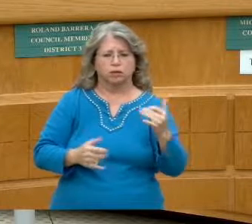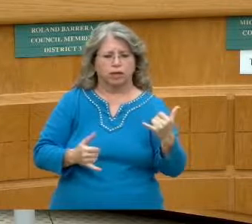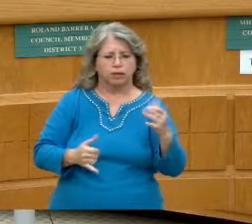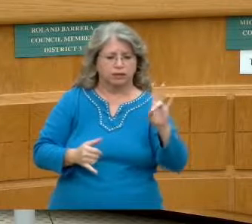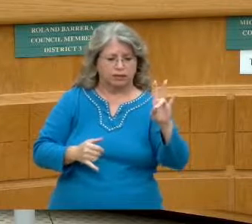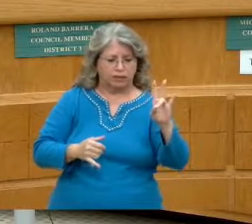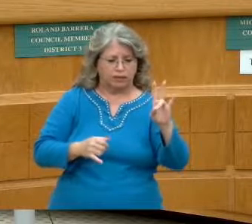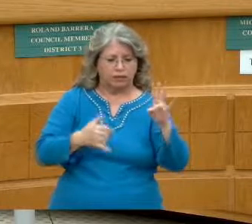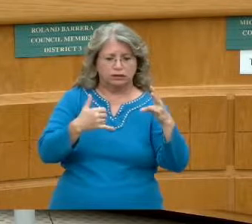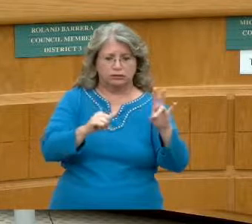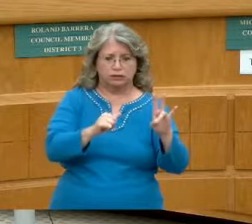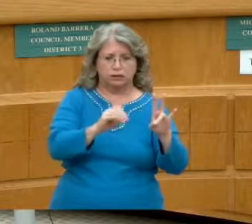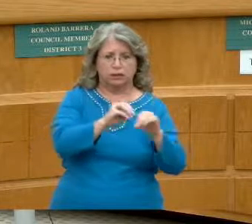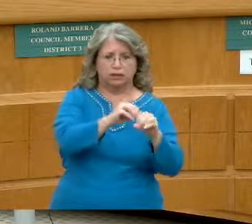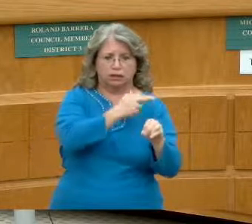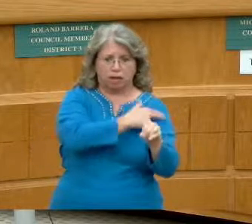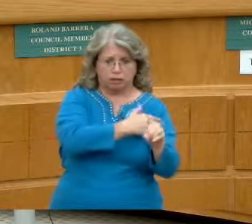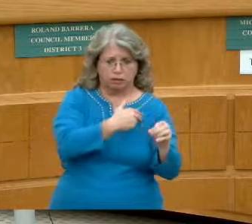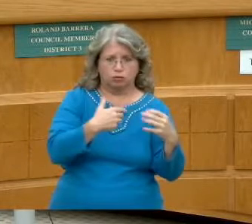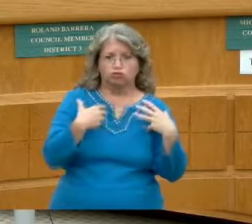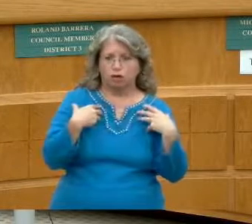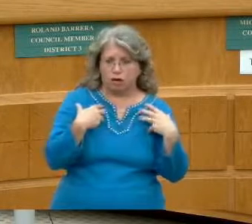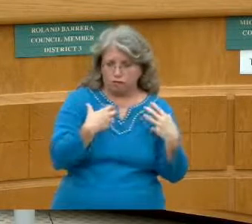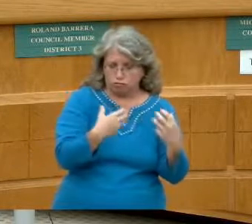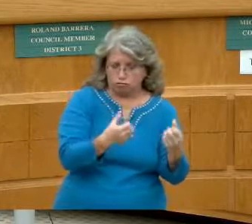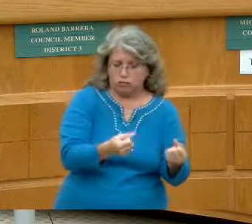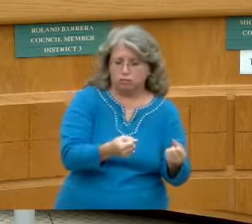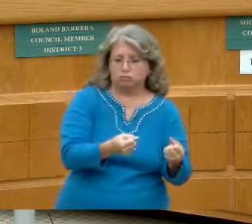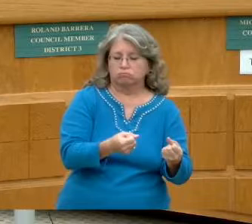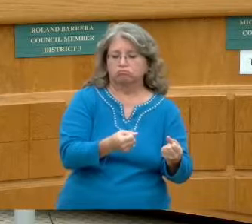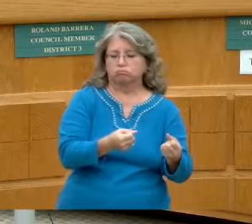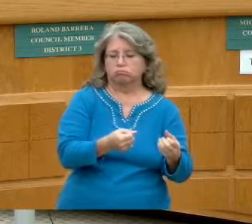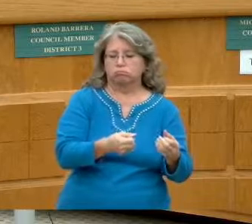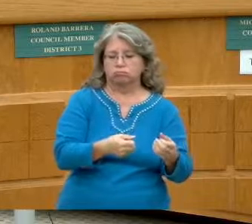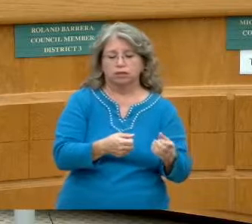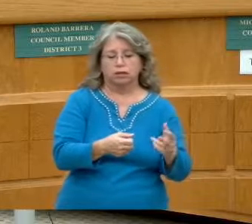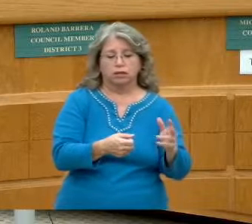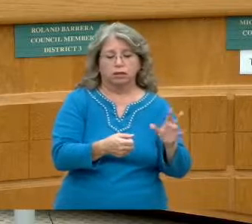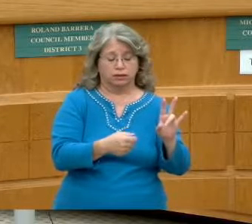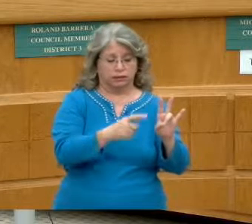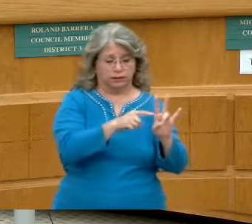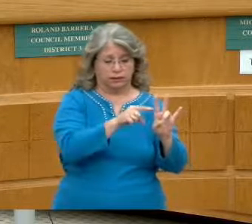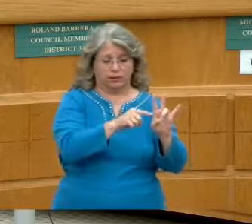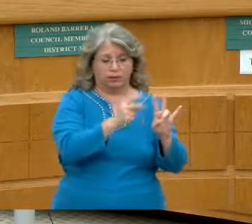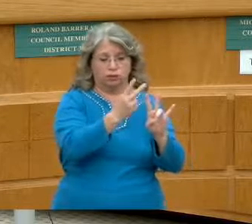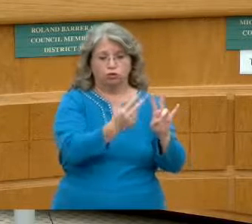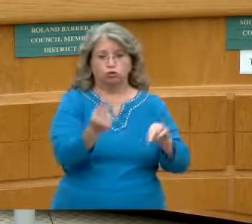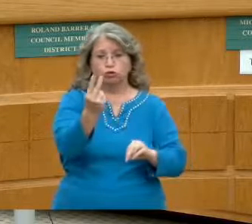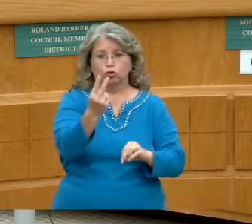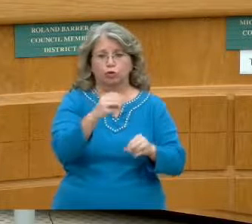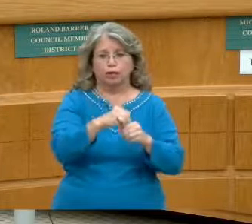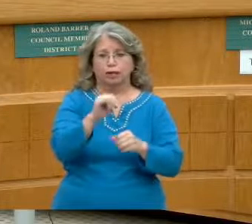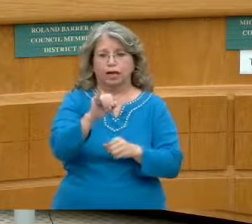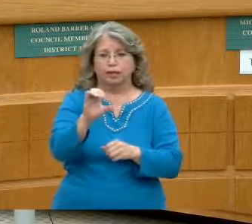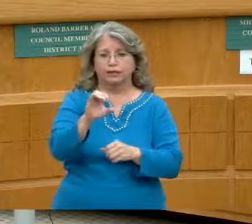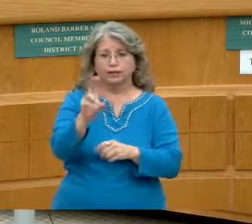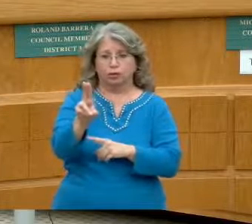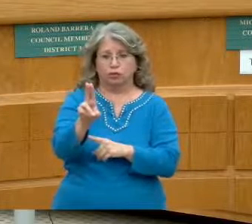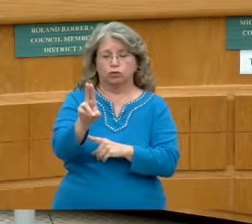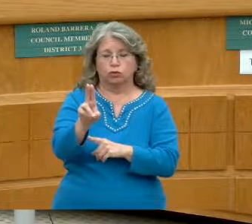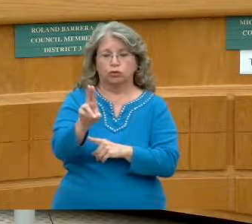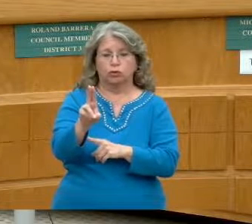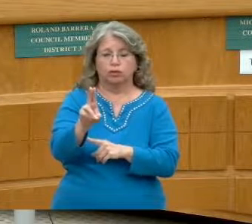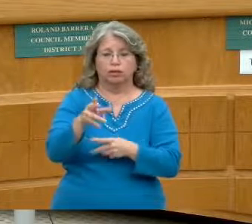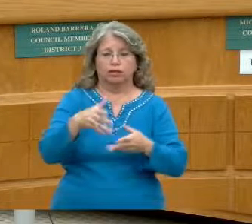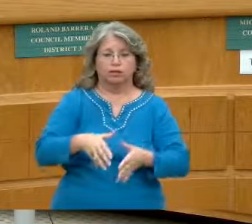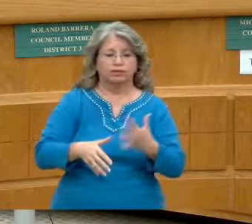hospital that have COVID that are recovering. Of those 7, 2 are in intensive care, and then the others are just in general